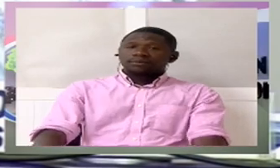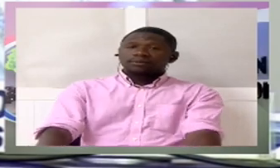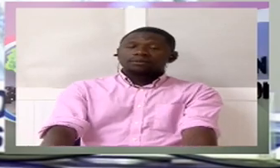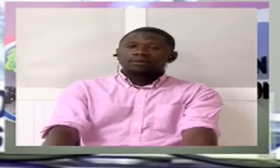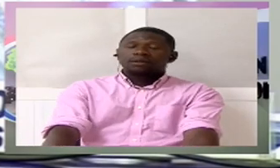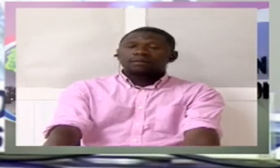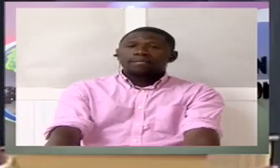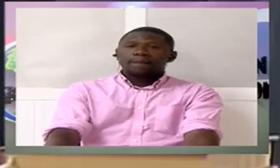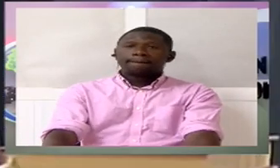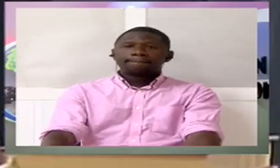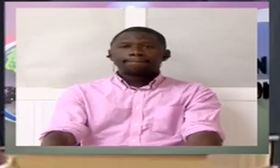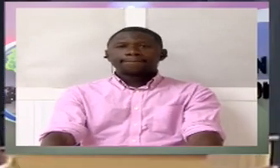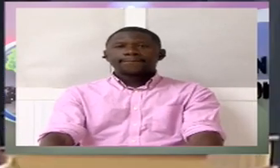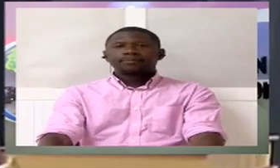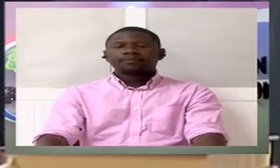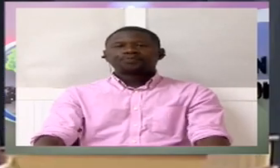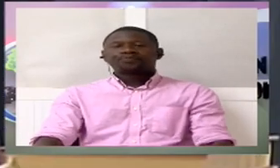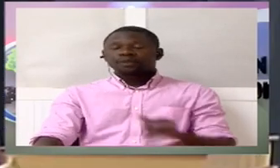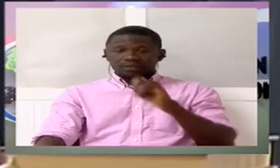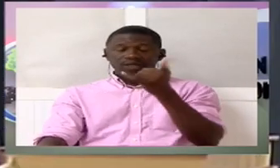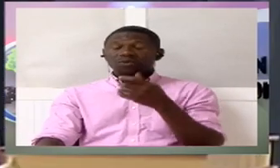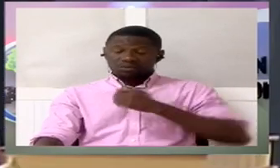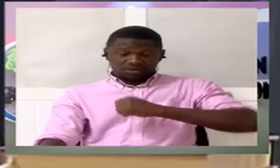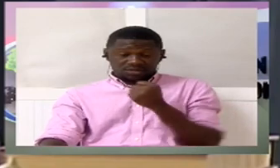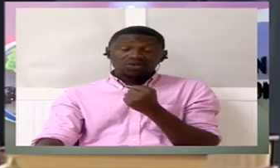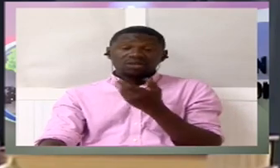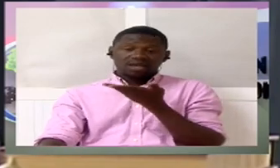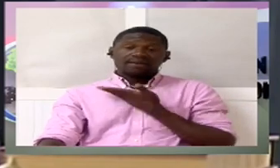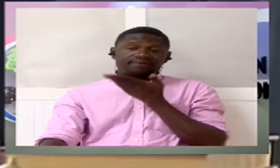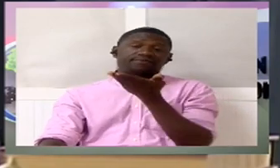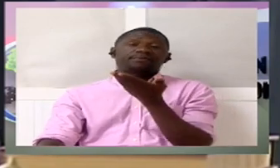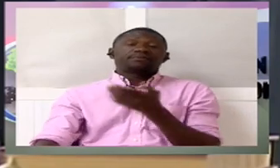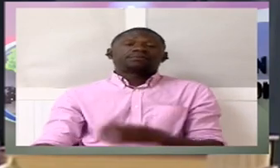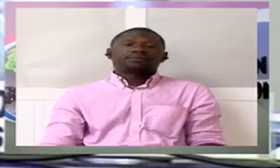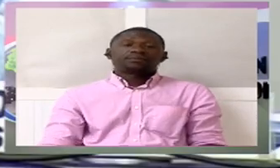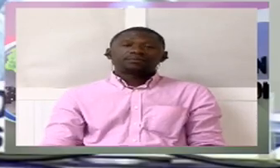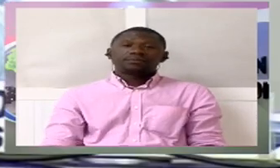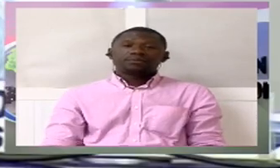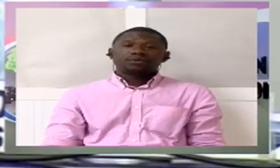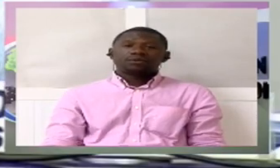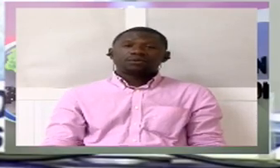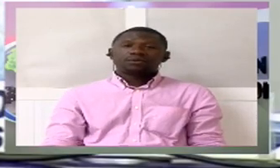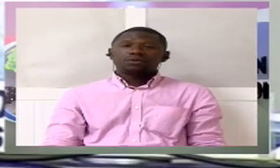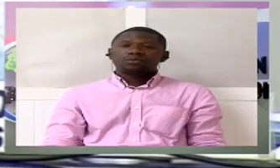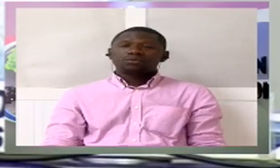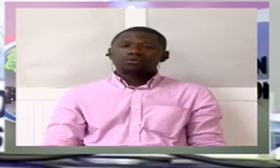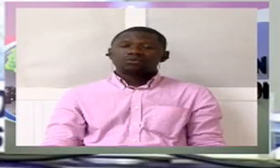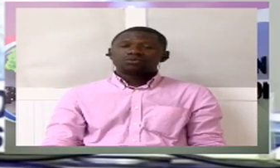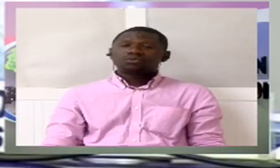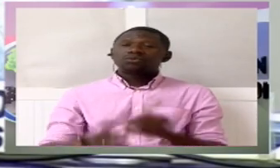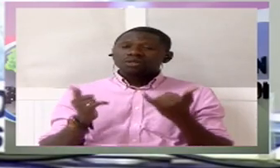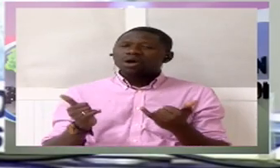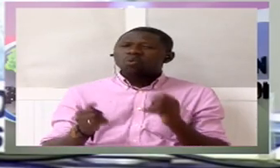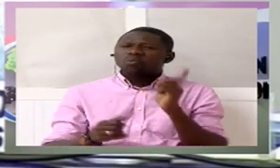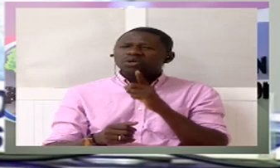rola silo kai kabalangama. Kai kabalangala? Yes, he was denied. And what was it that you used to do with David